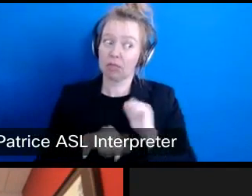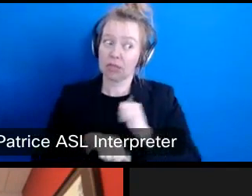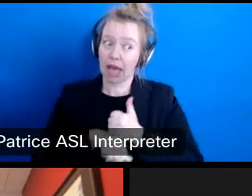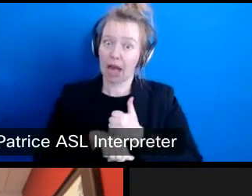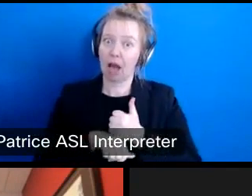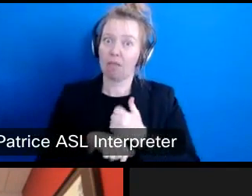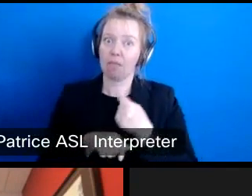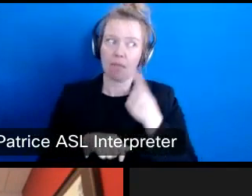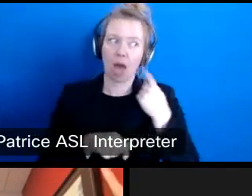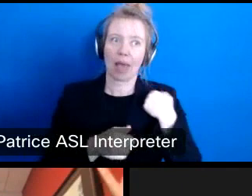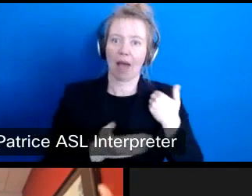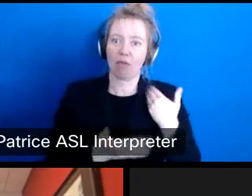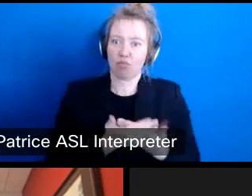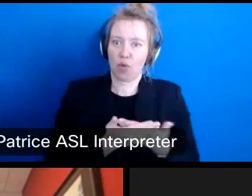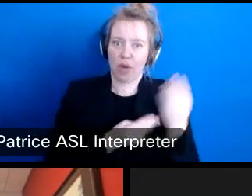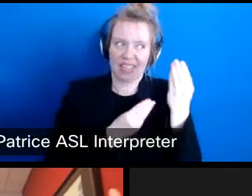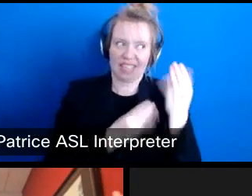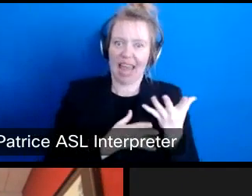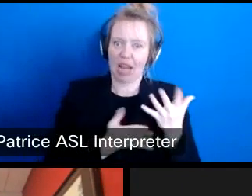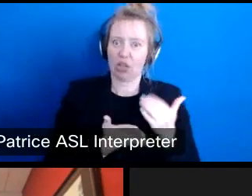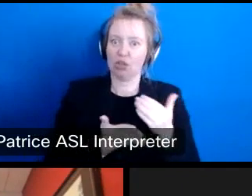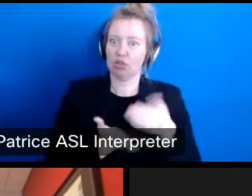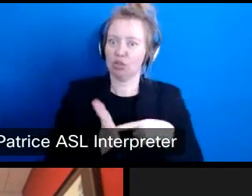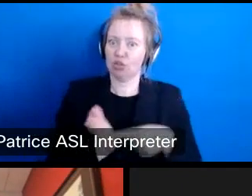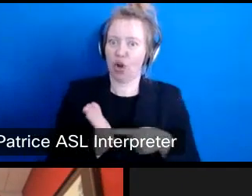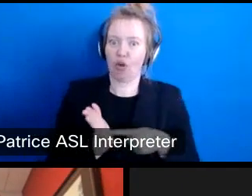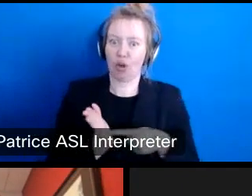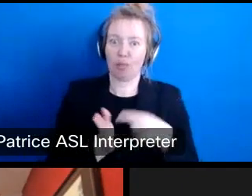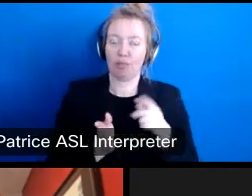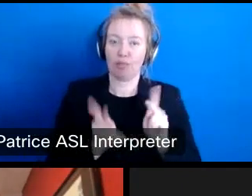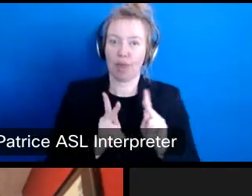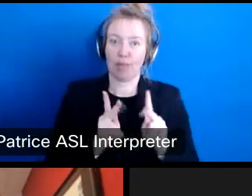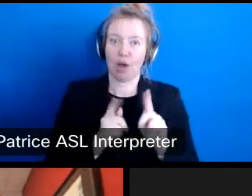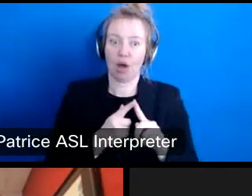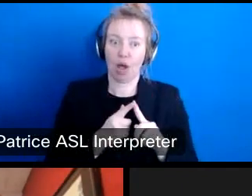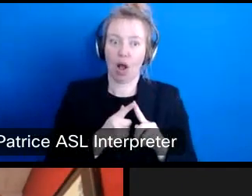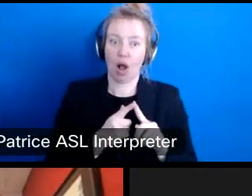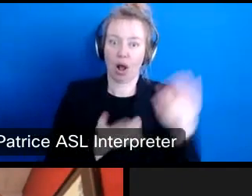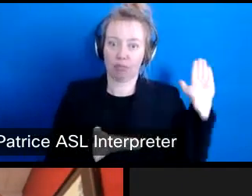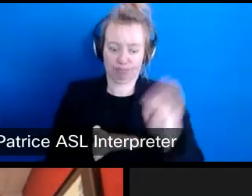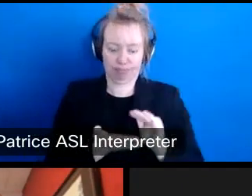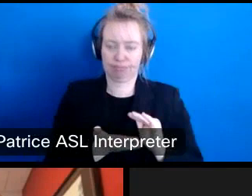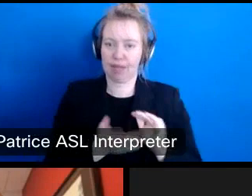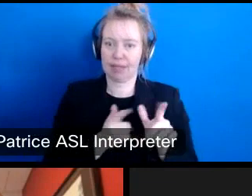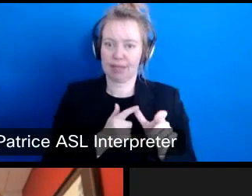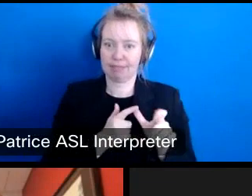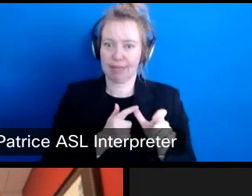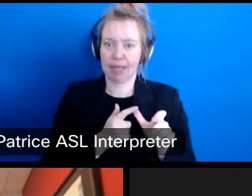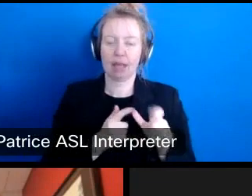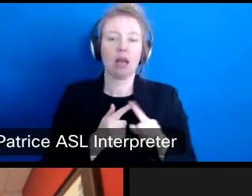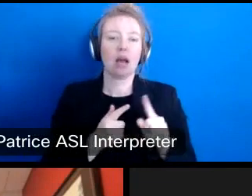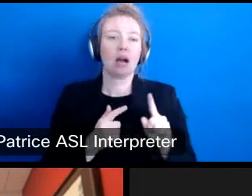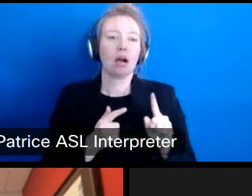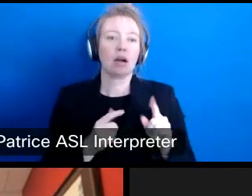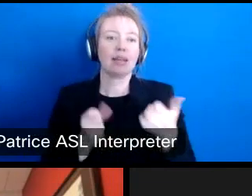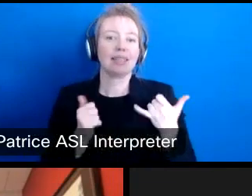ago where we may have had peaks where 100 people may have gotten tickets. I'm using this as a very fluid example.